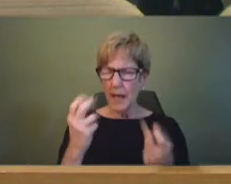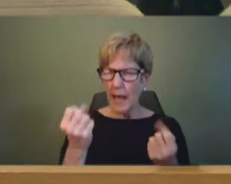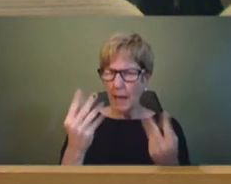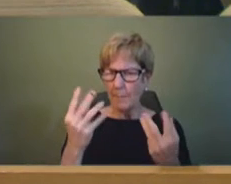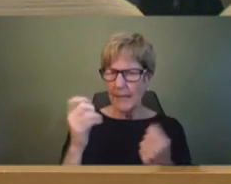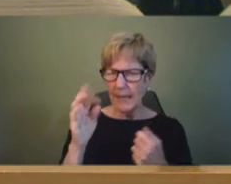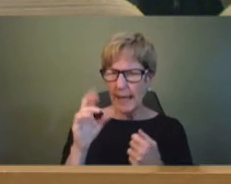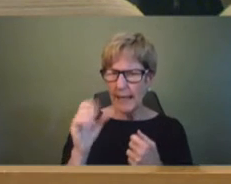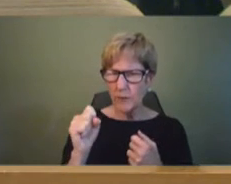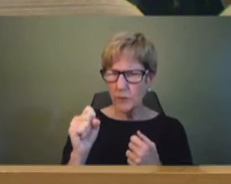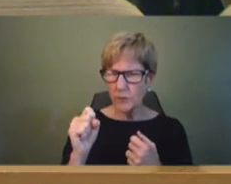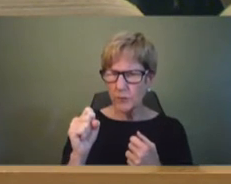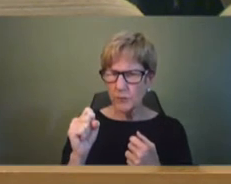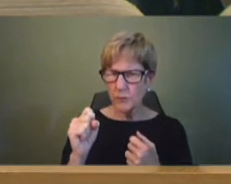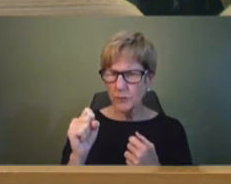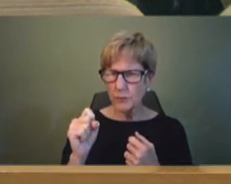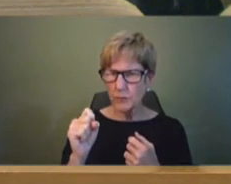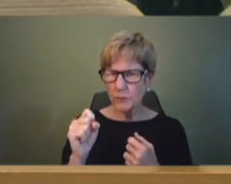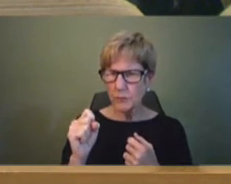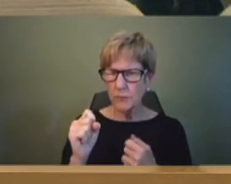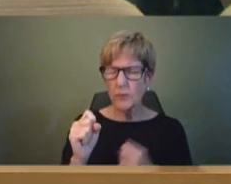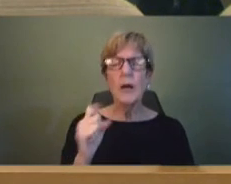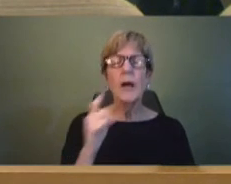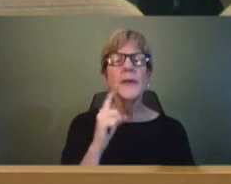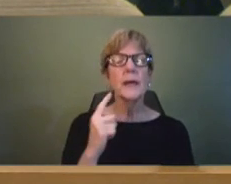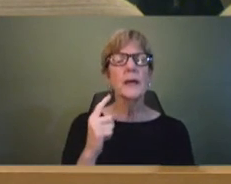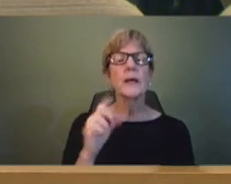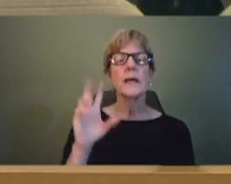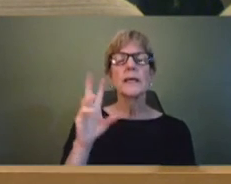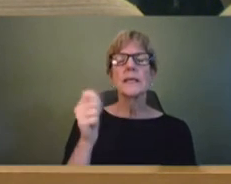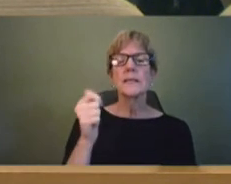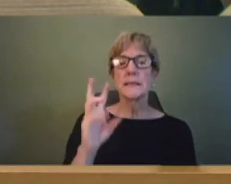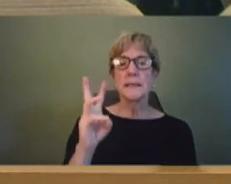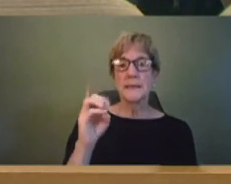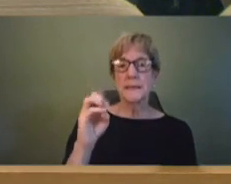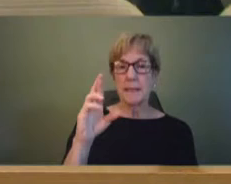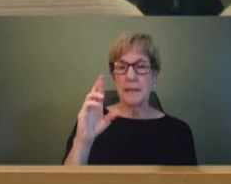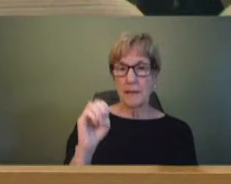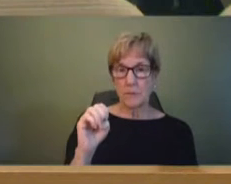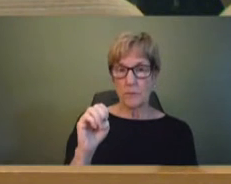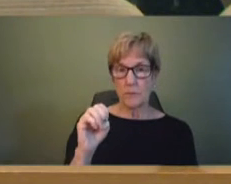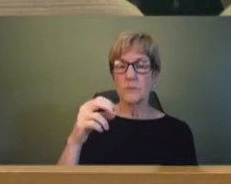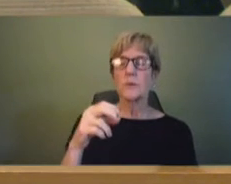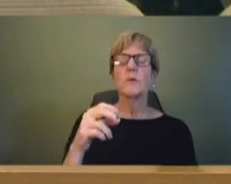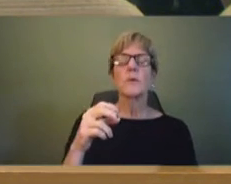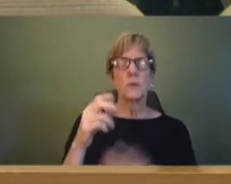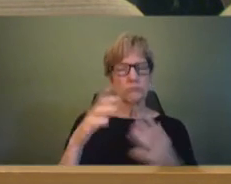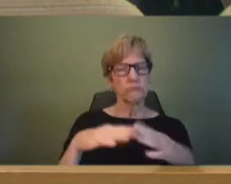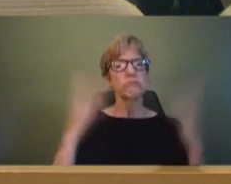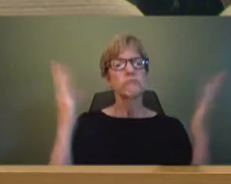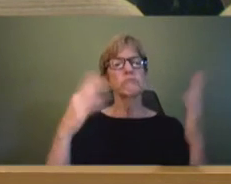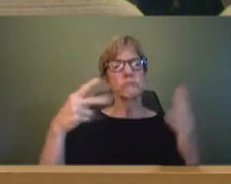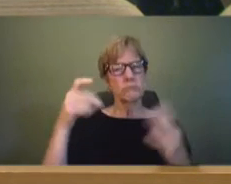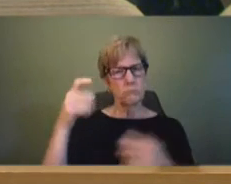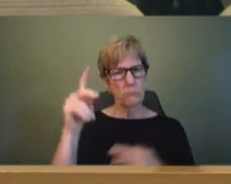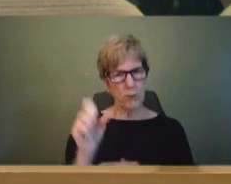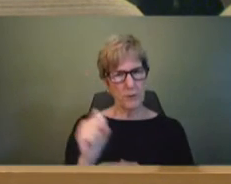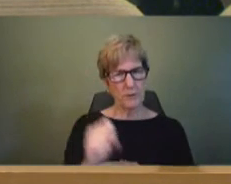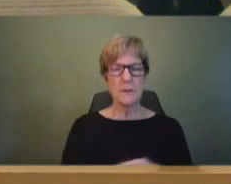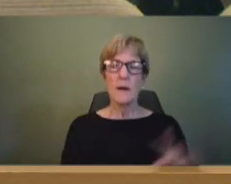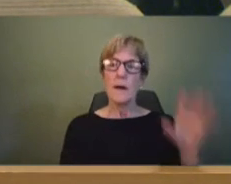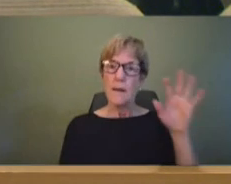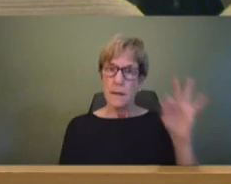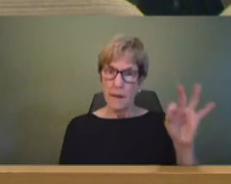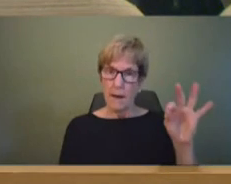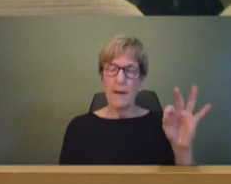uh we we've got at Le let me get my notes uh 16 acre uh of public park uh nine of that dedicated to meinberg